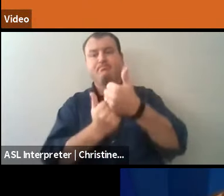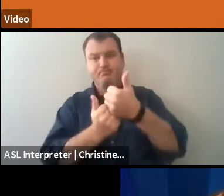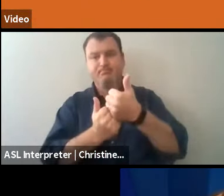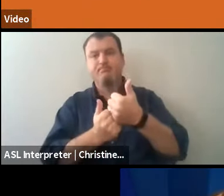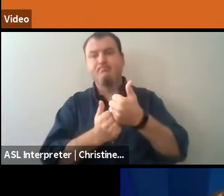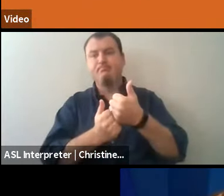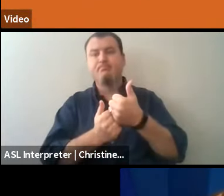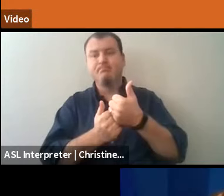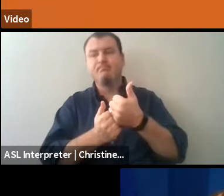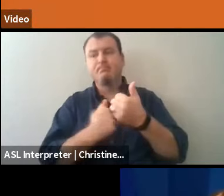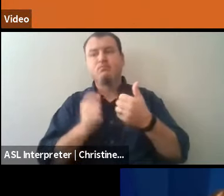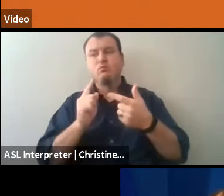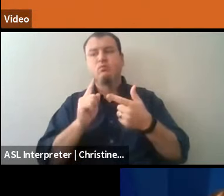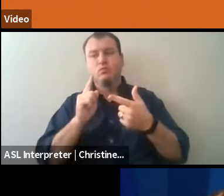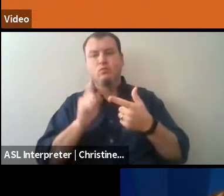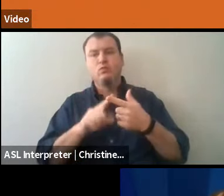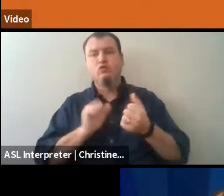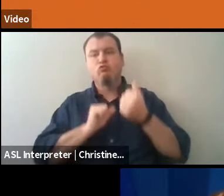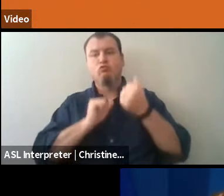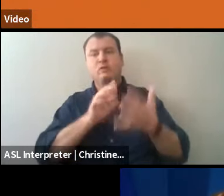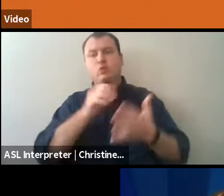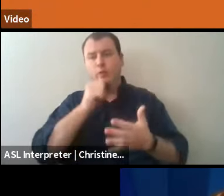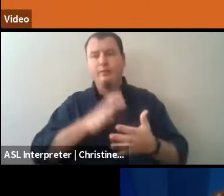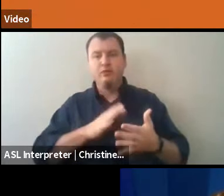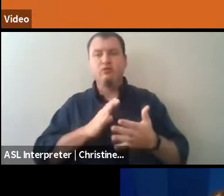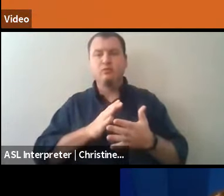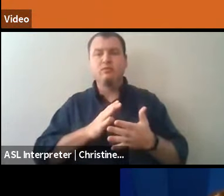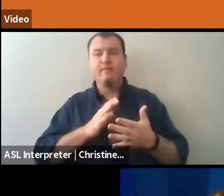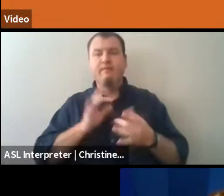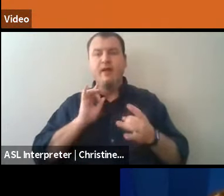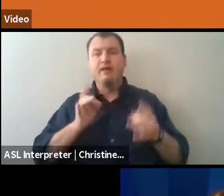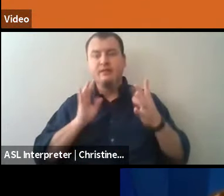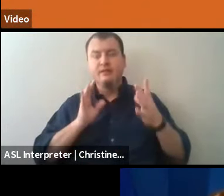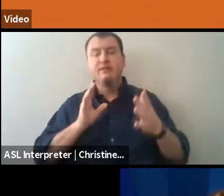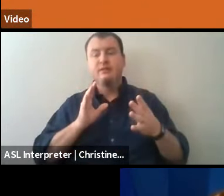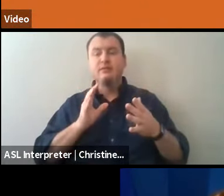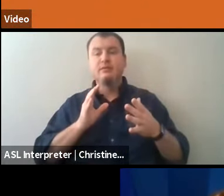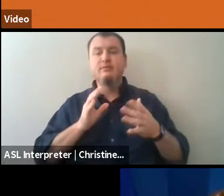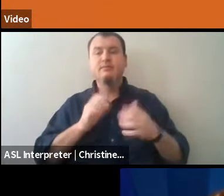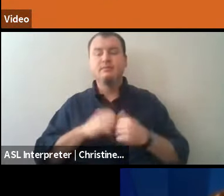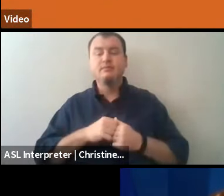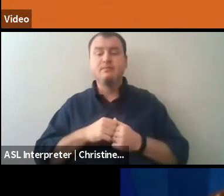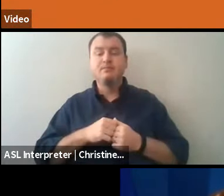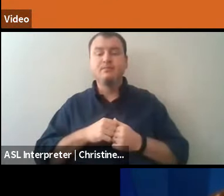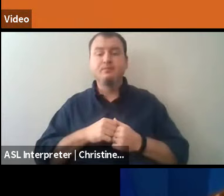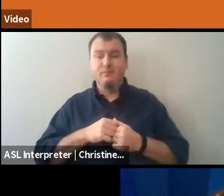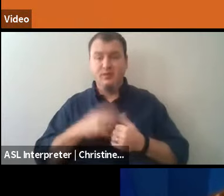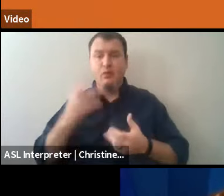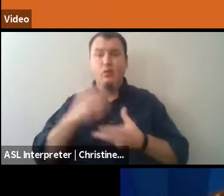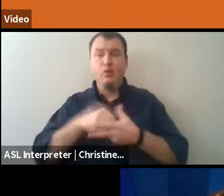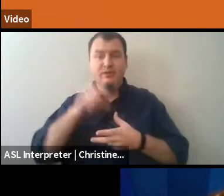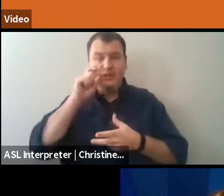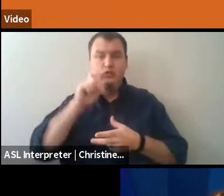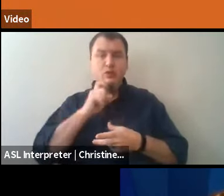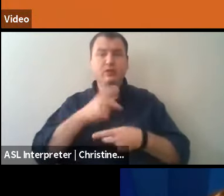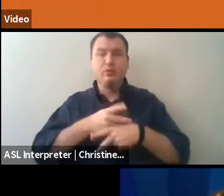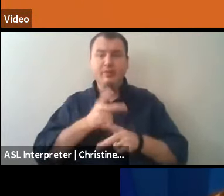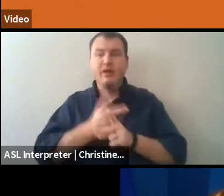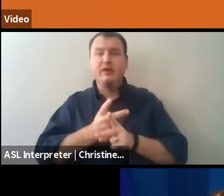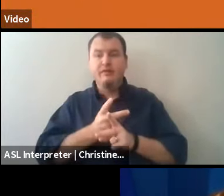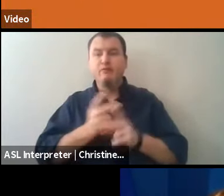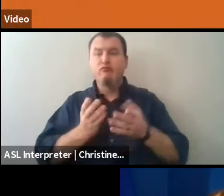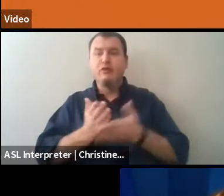measure to address violence against women. And last but not least, of course, sexual and reproductive health and